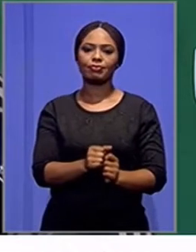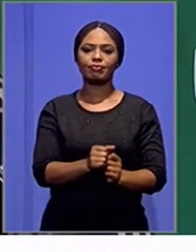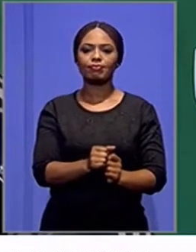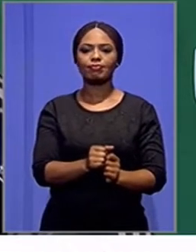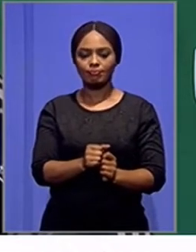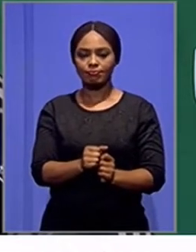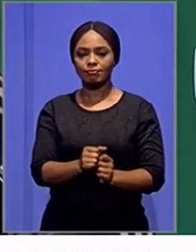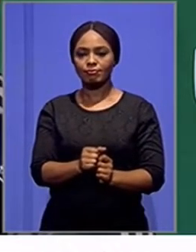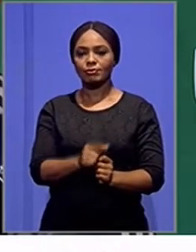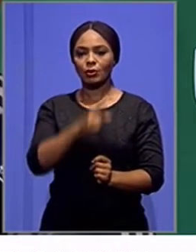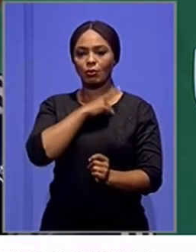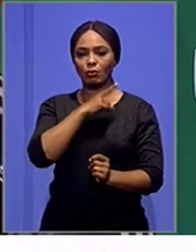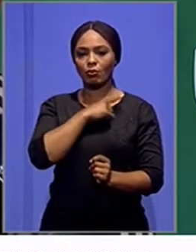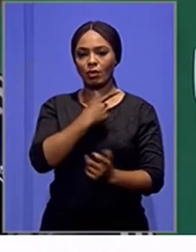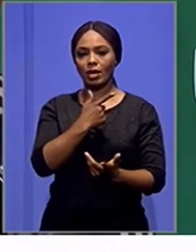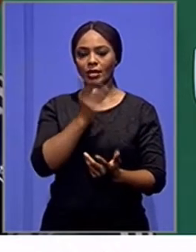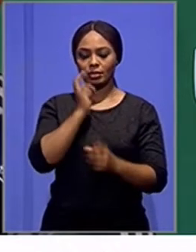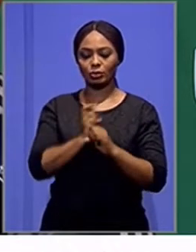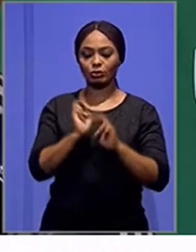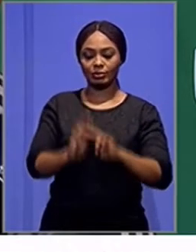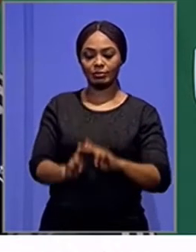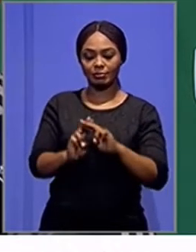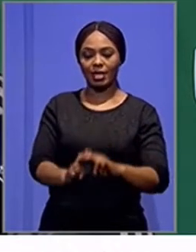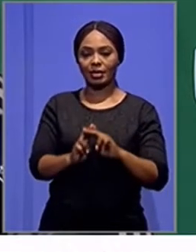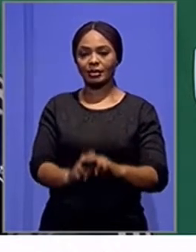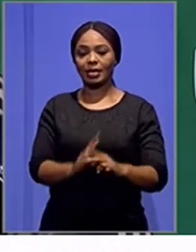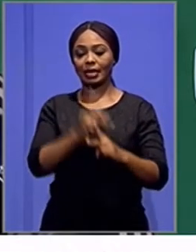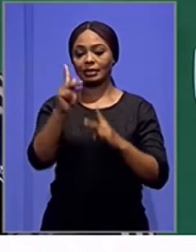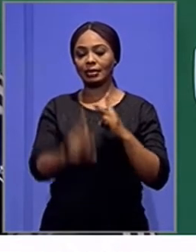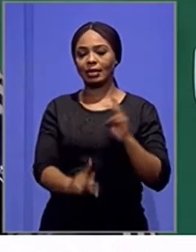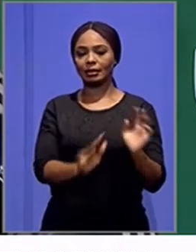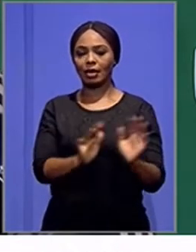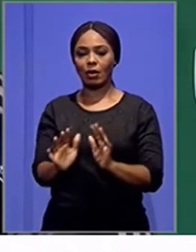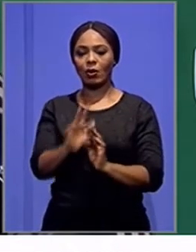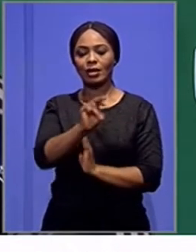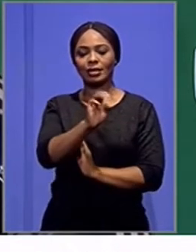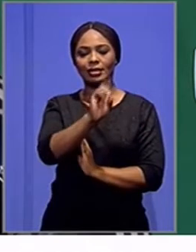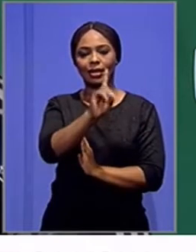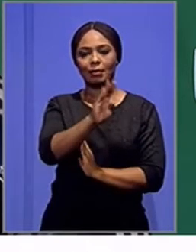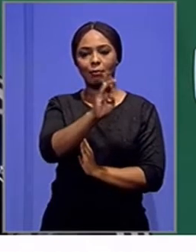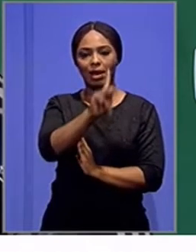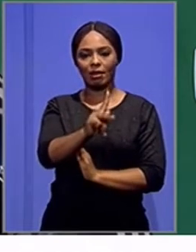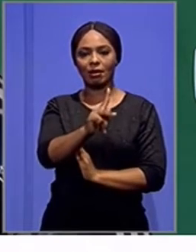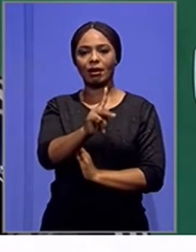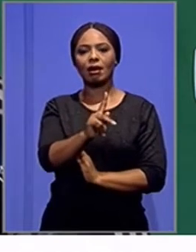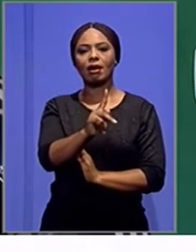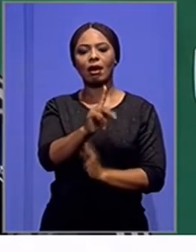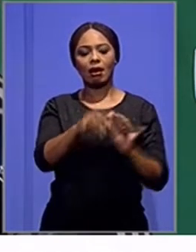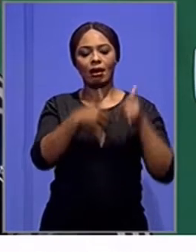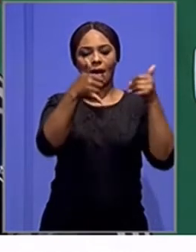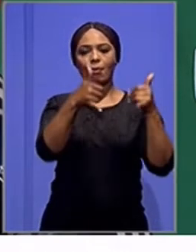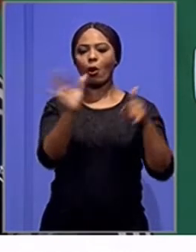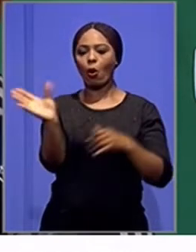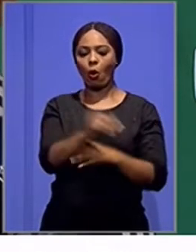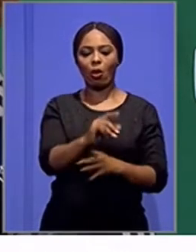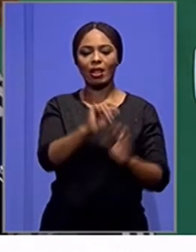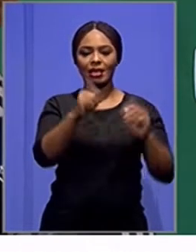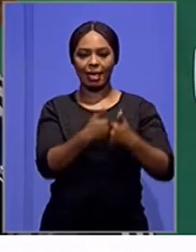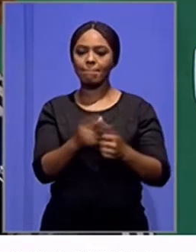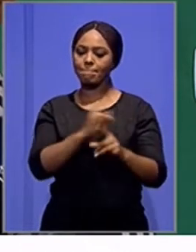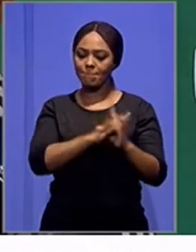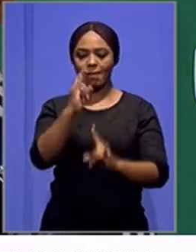rely on other results, how it is at the moment. Nedbank Cup, you win all the matches in the Nedbank Cup, you're 100% convinced